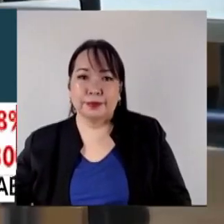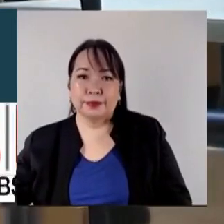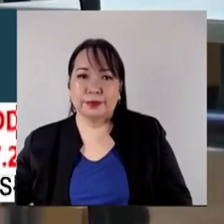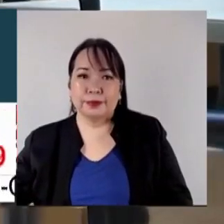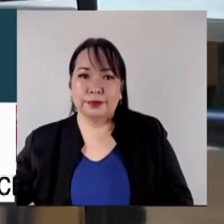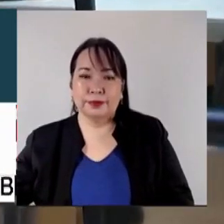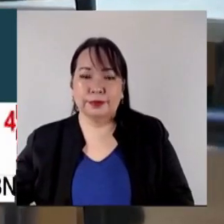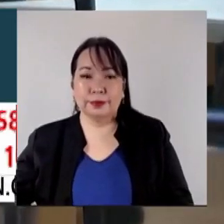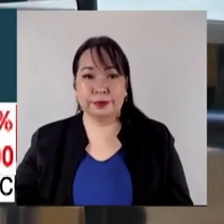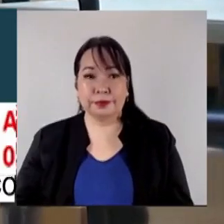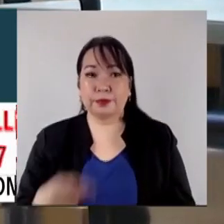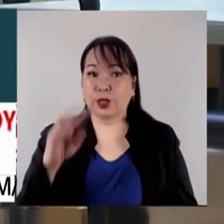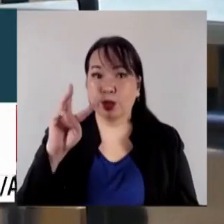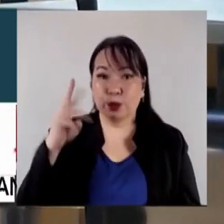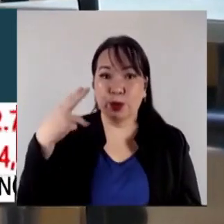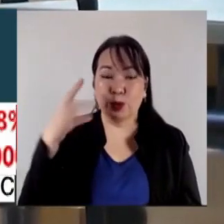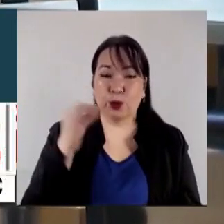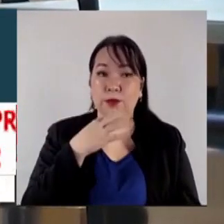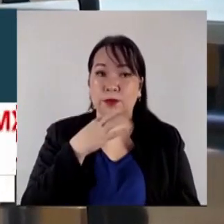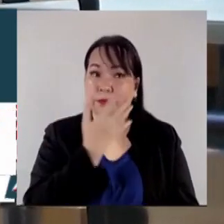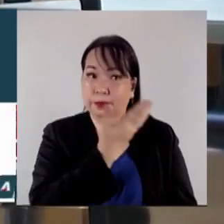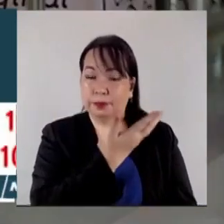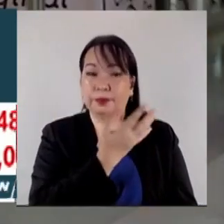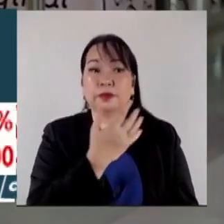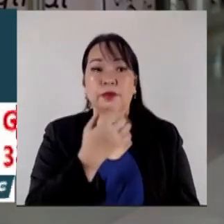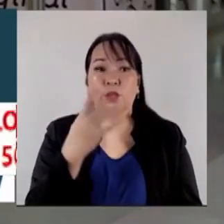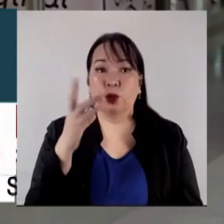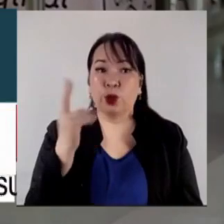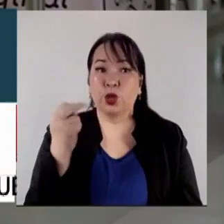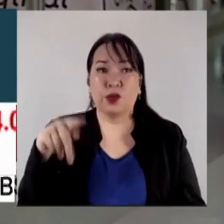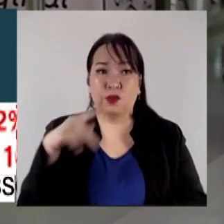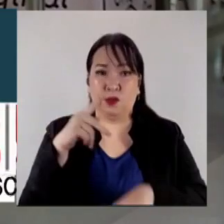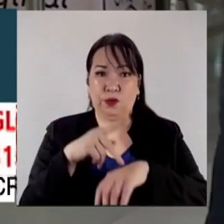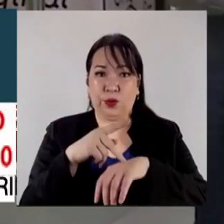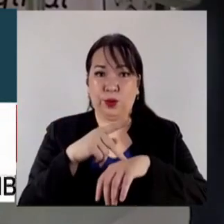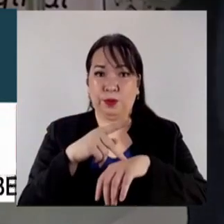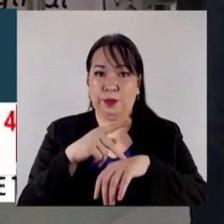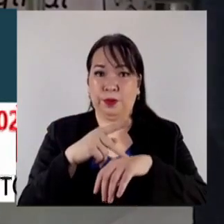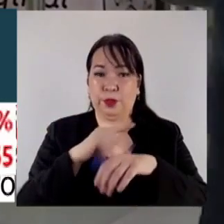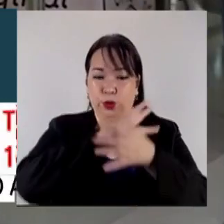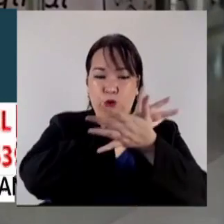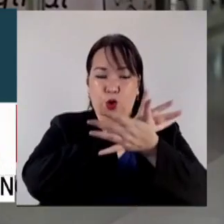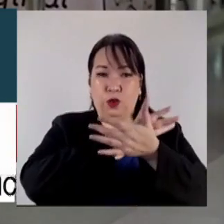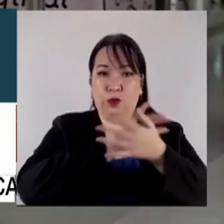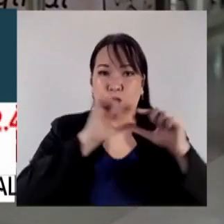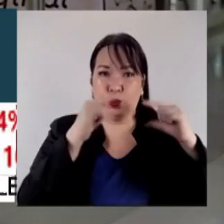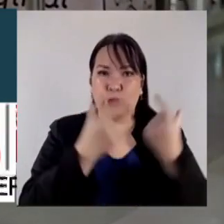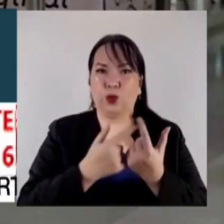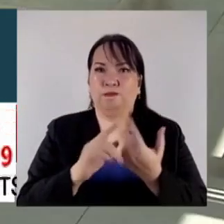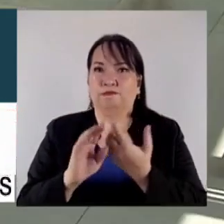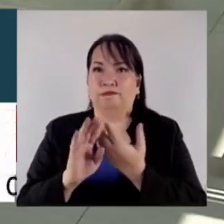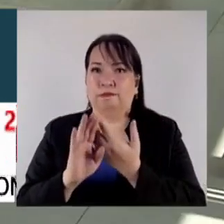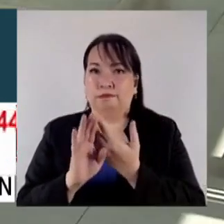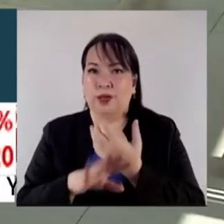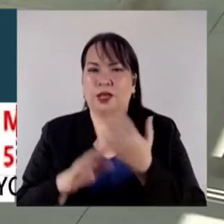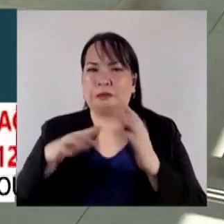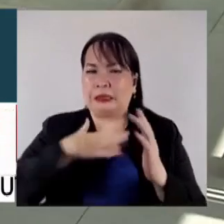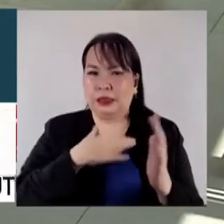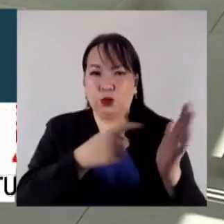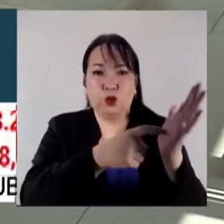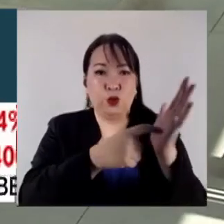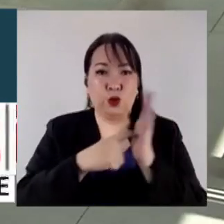The WHO statement comes as the Philippines' COVID task force considers bringing back the mandatory use of face shields